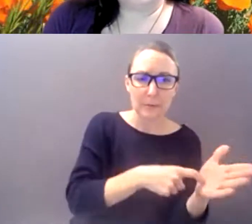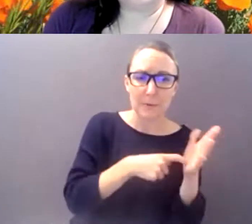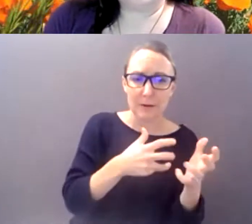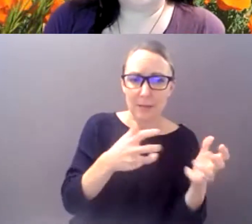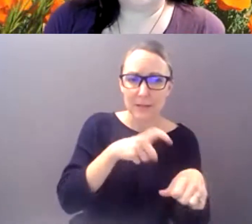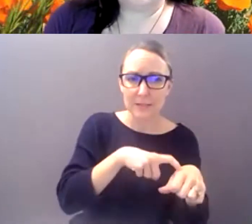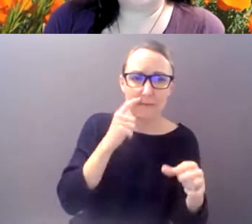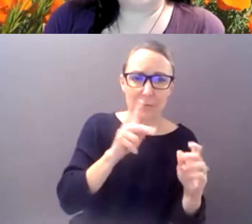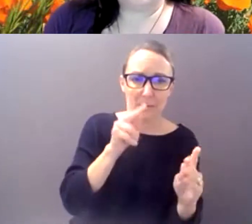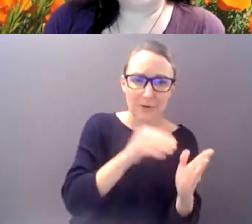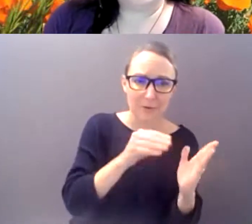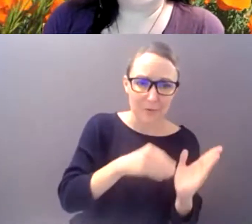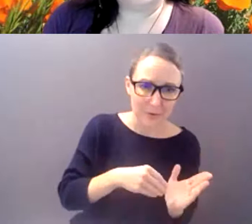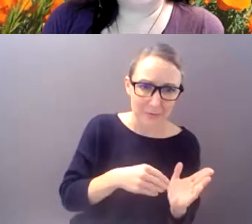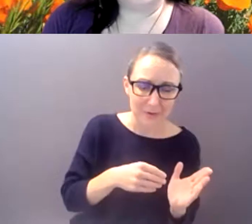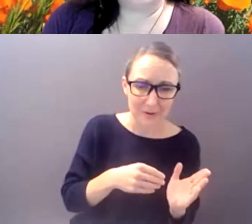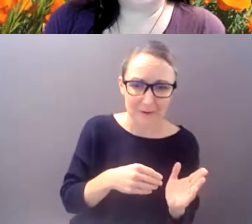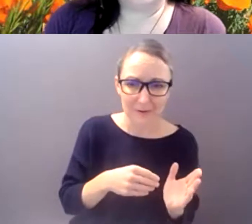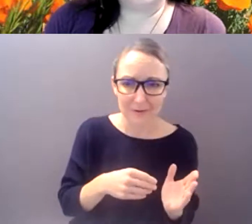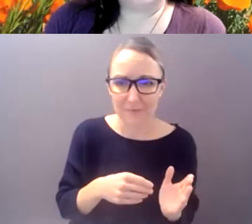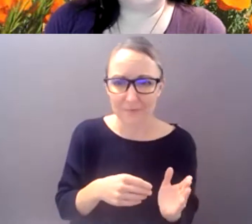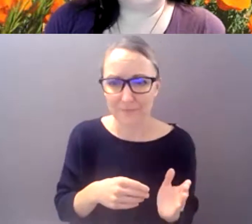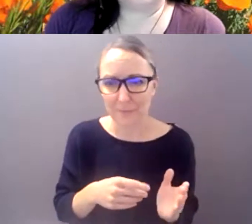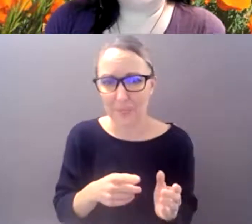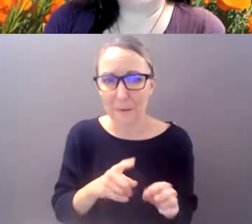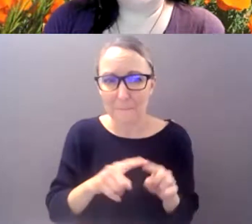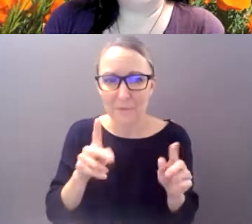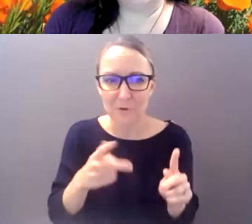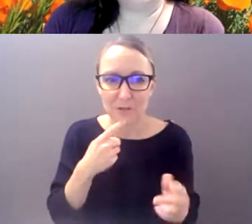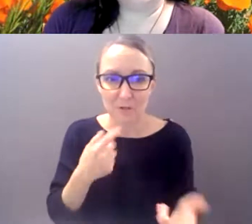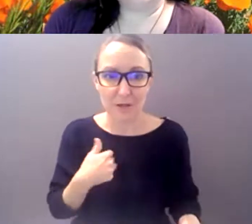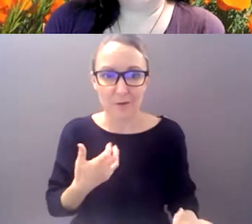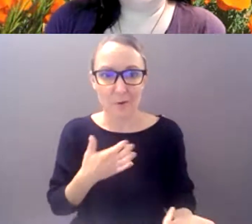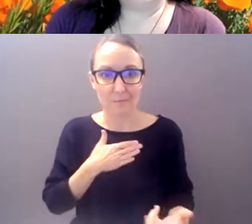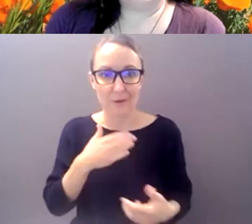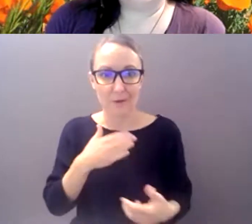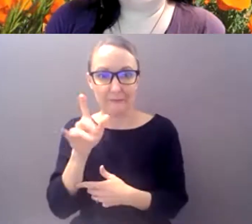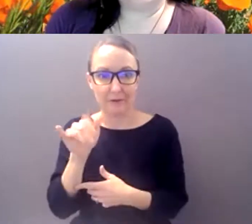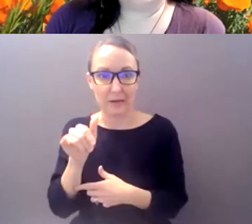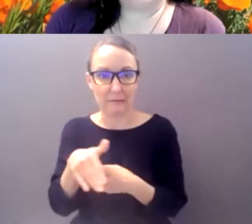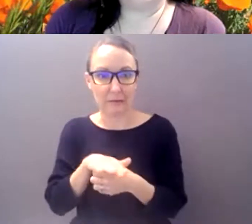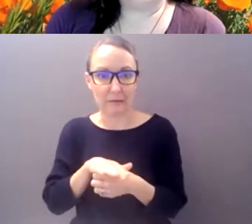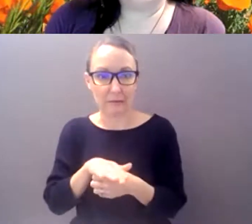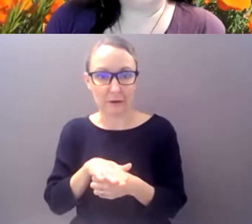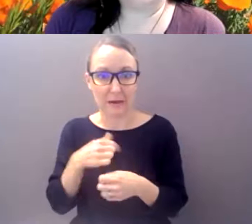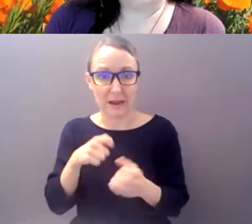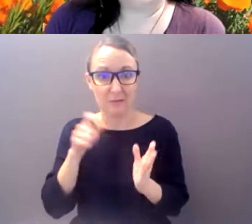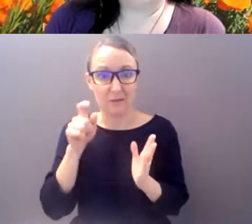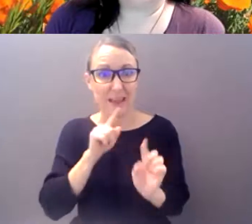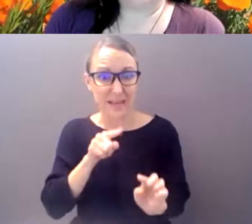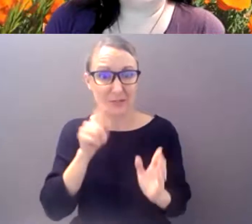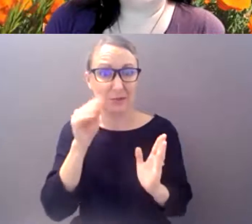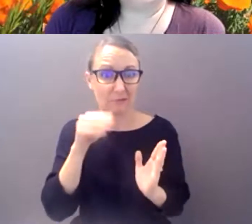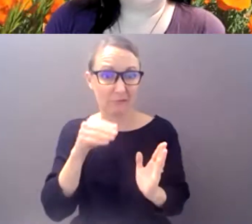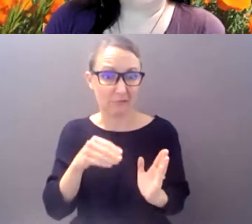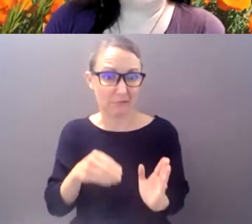the person sitting there says, all I want to do is get my cavity filled, and you're making me go through 45